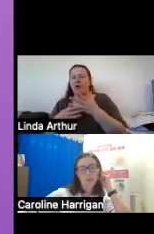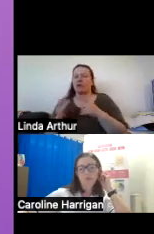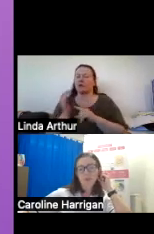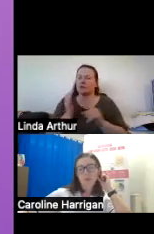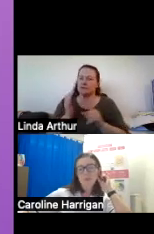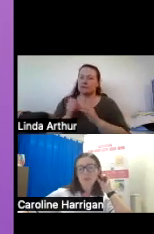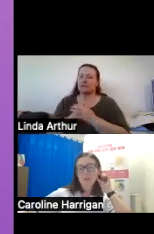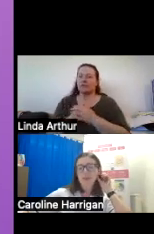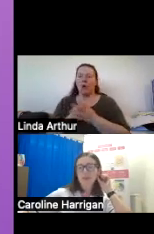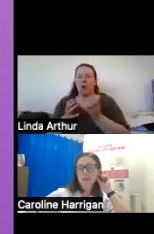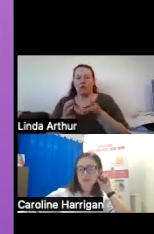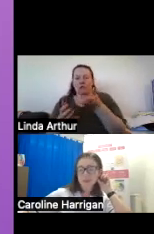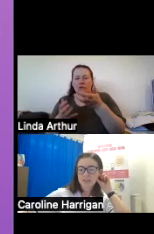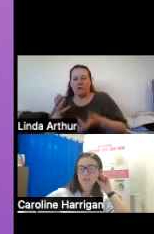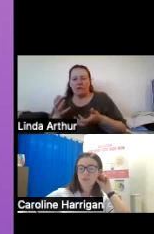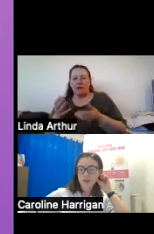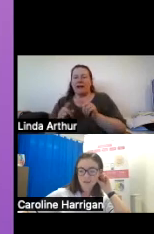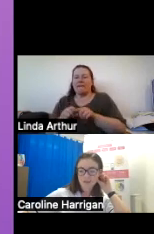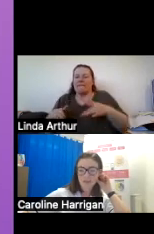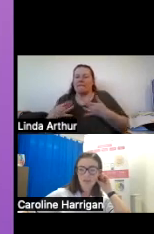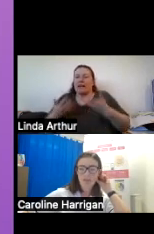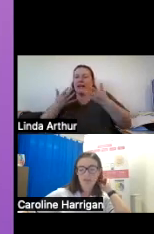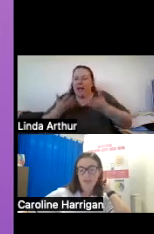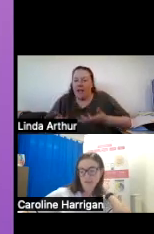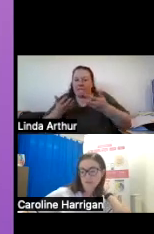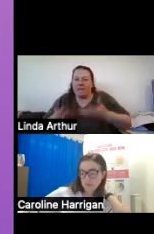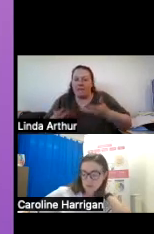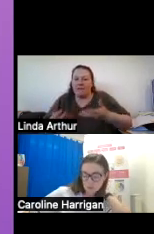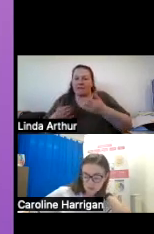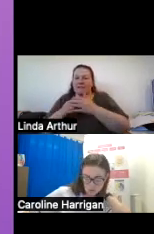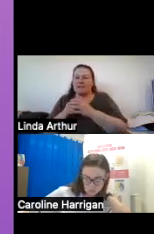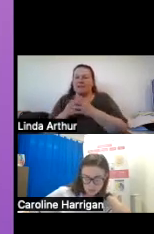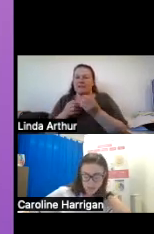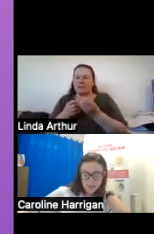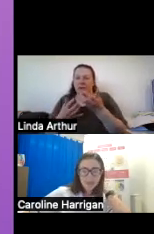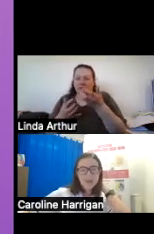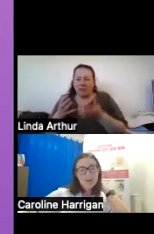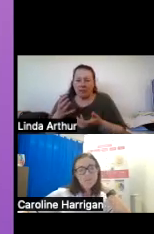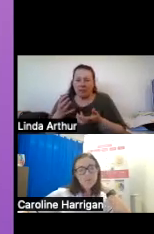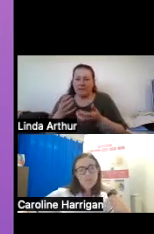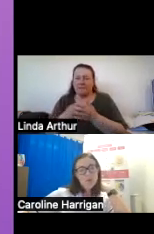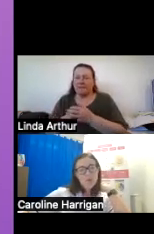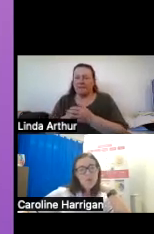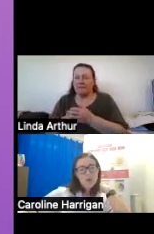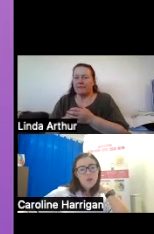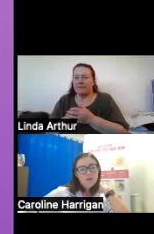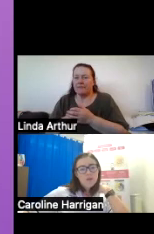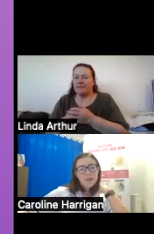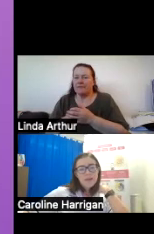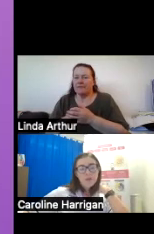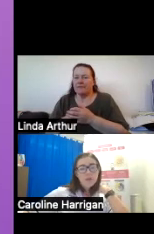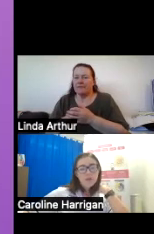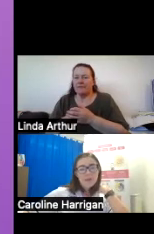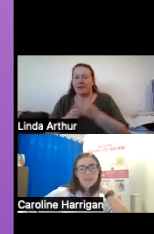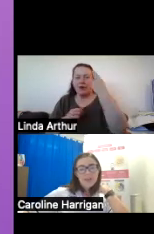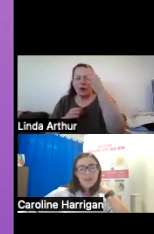like prolapse, so that like a heaviness, a dragging feeling, or a feeling of something's coming down. So the neck,